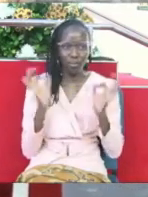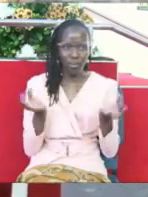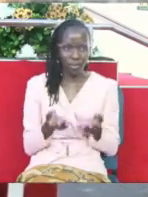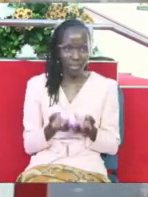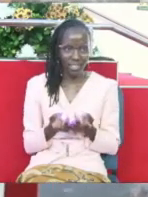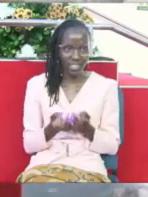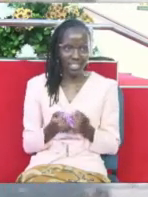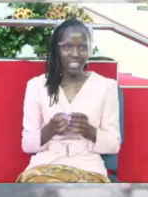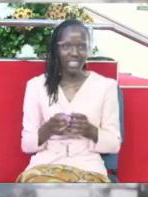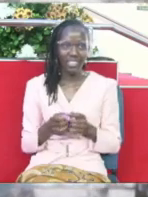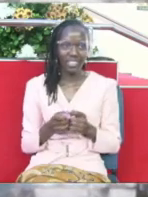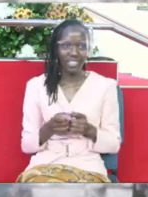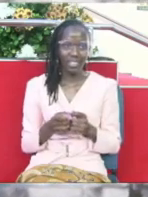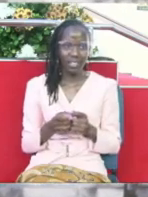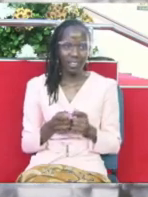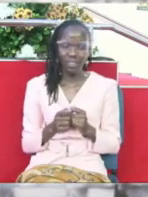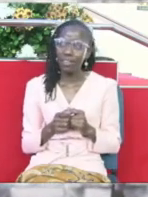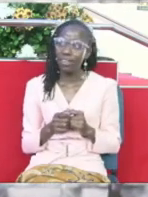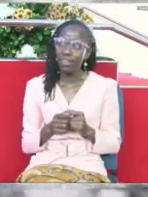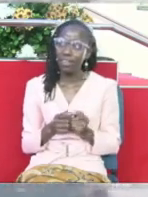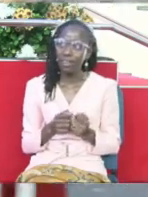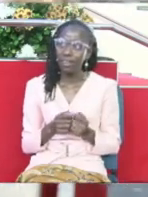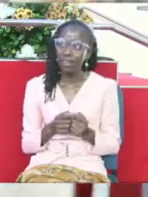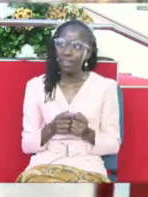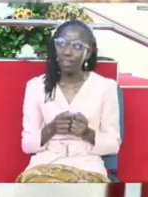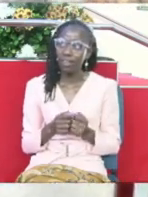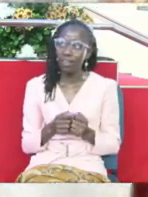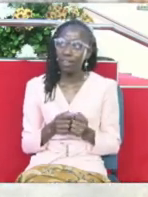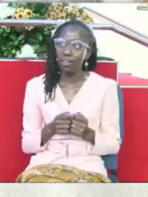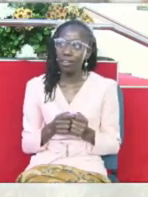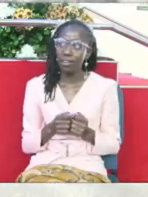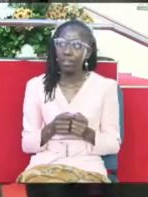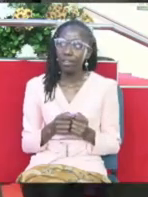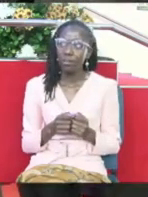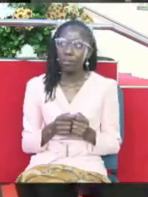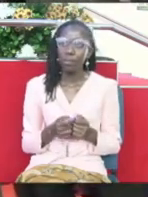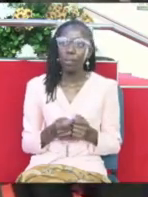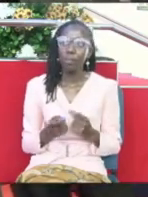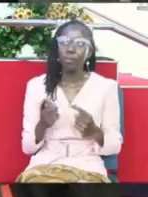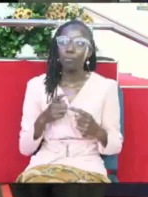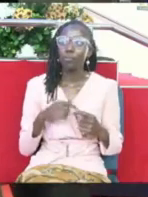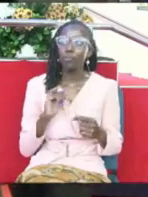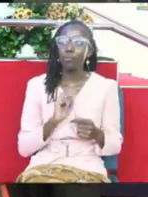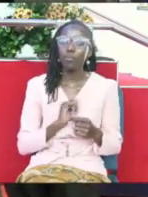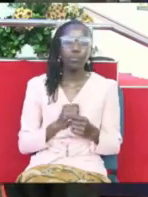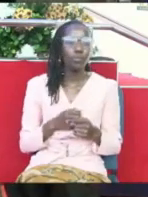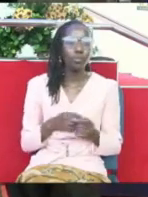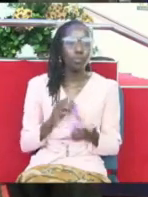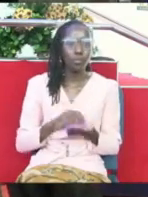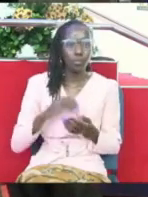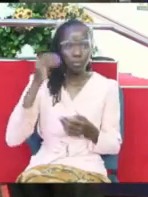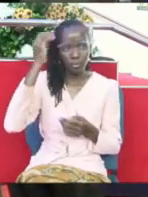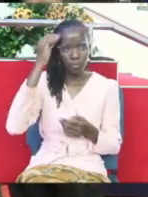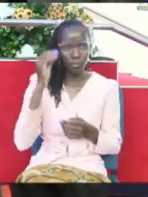stiff. Many times when I read that story, I'm reminded of a situation up country where I come from.